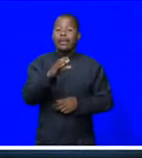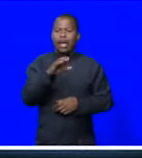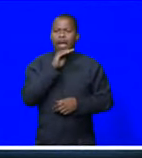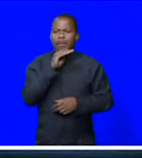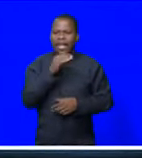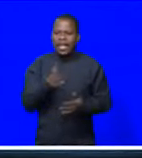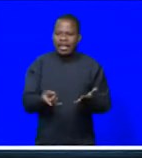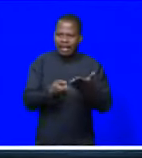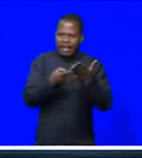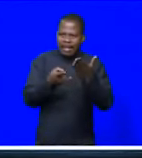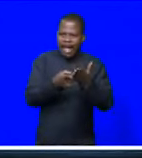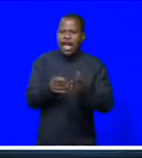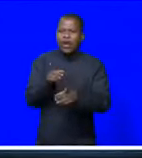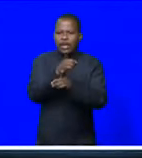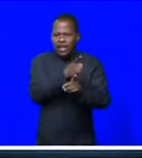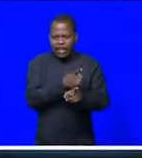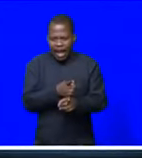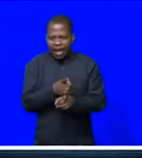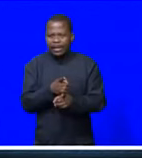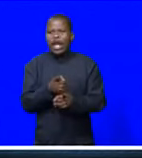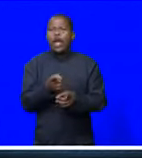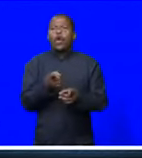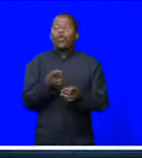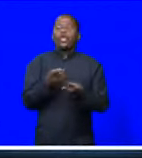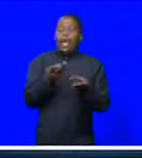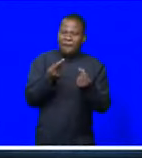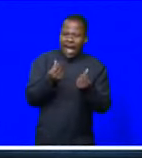Sibamba njani kumbe vele